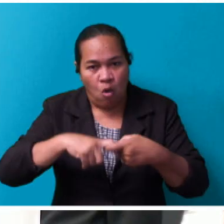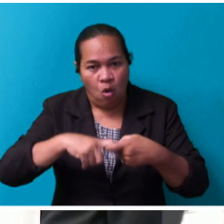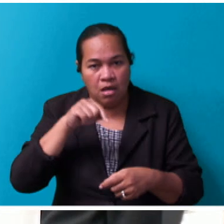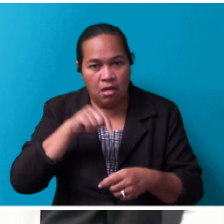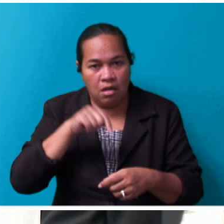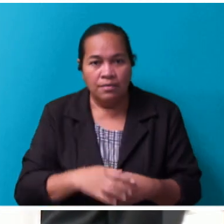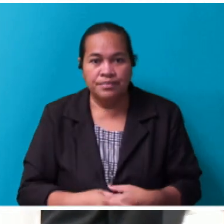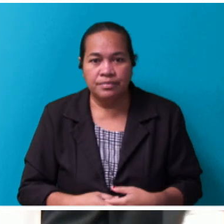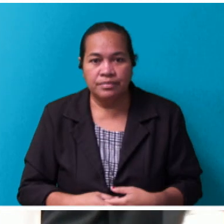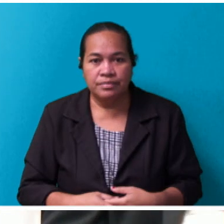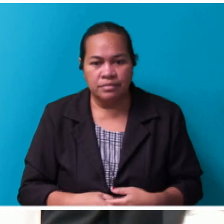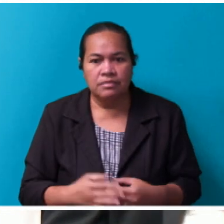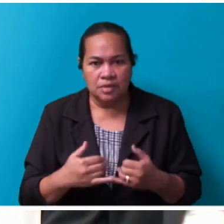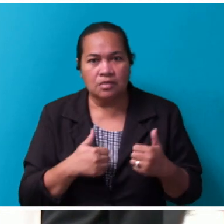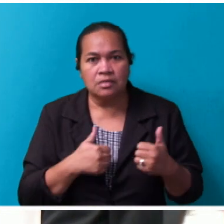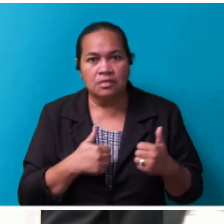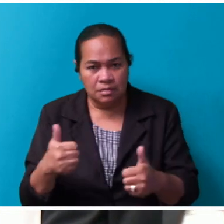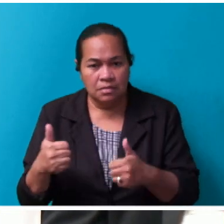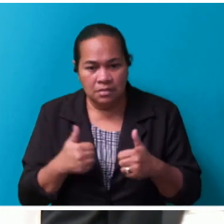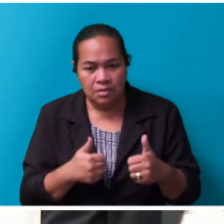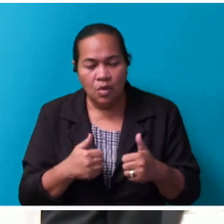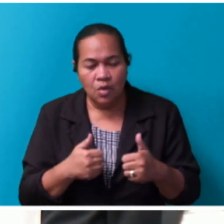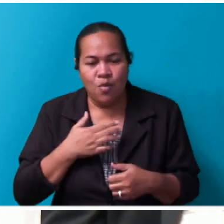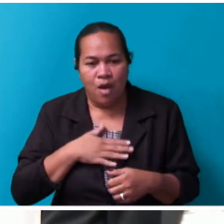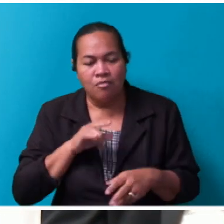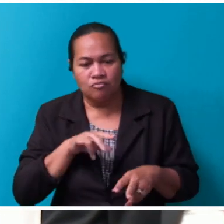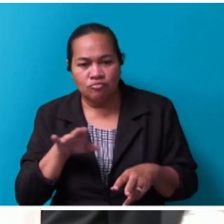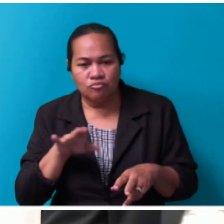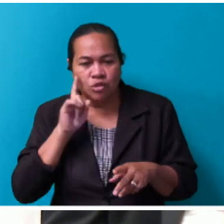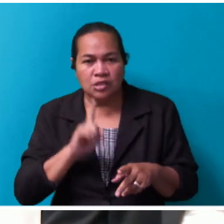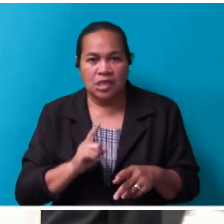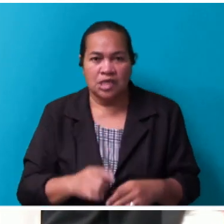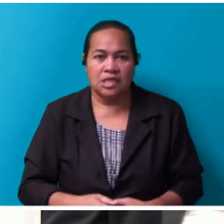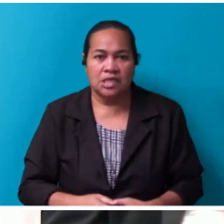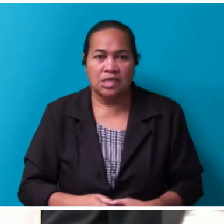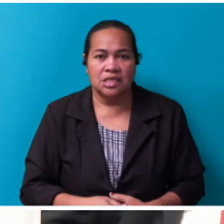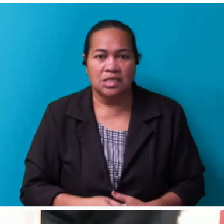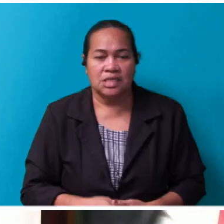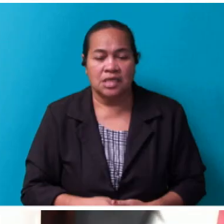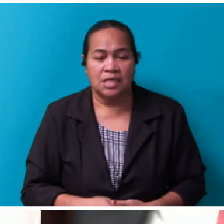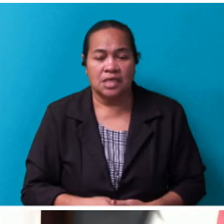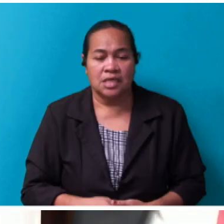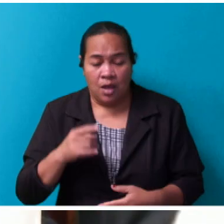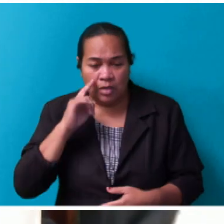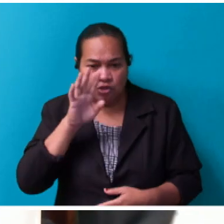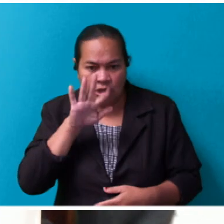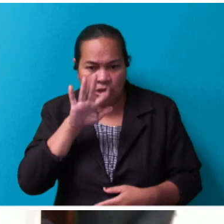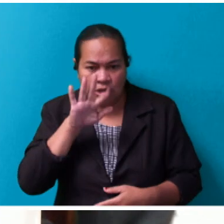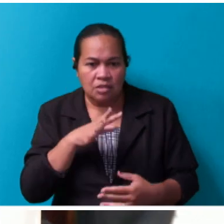augurs well for where we'd like to head. According to the statistics